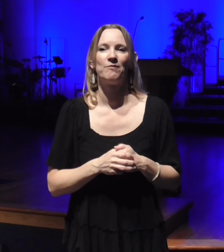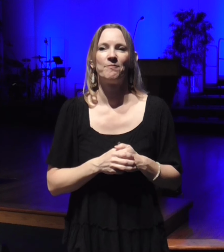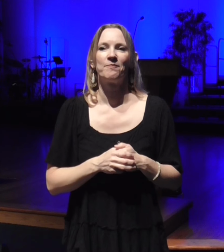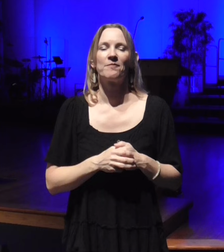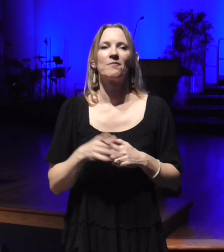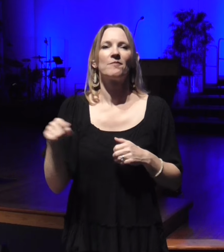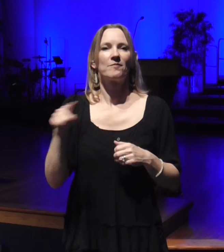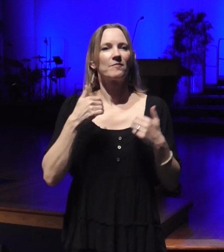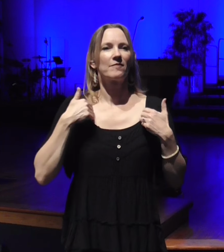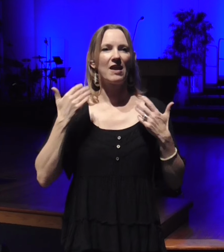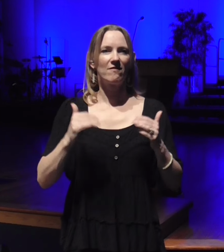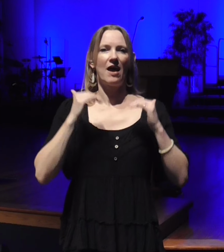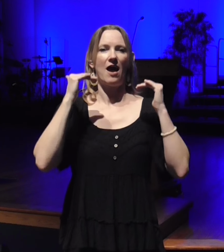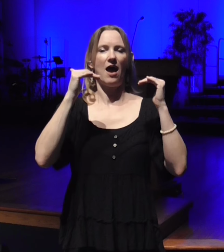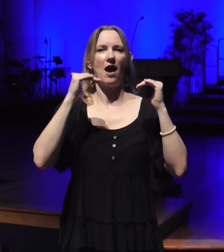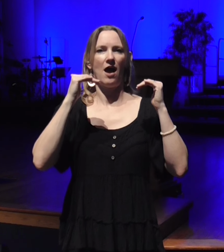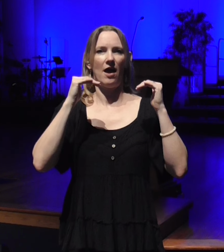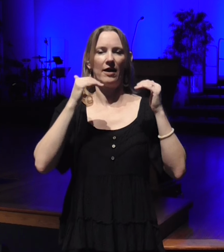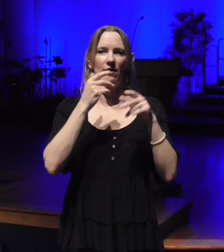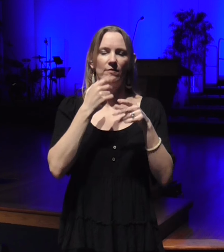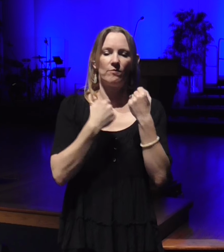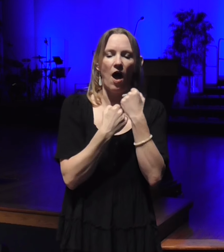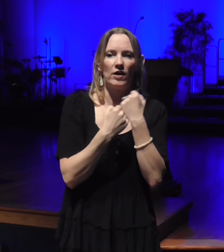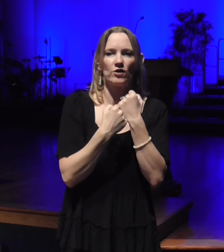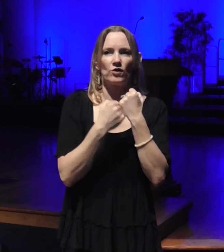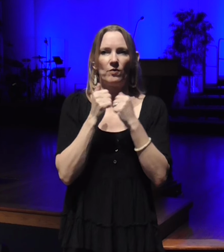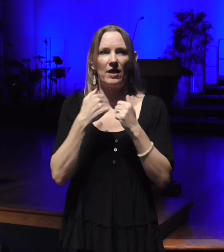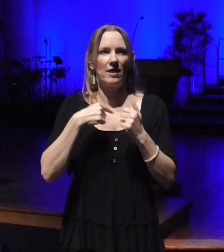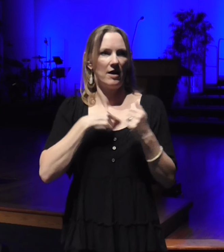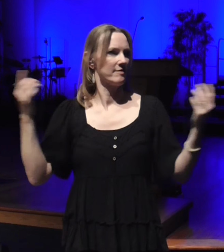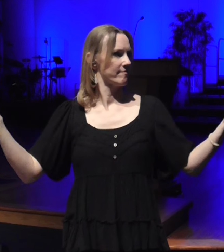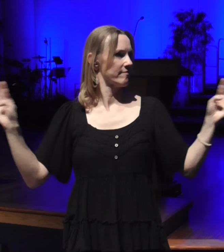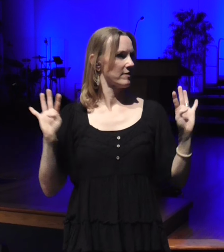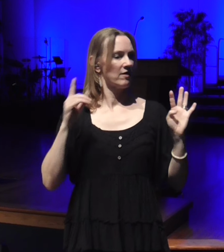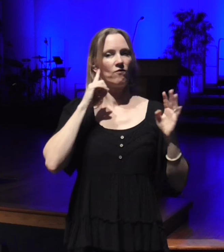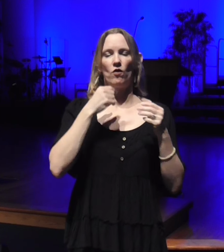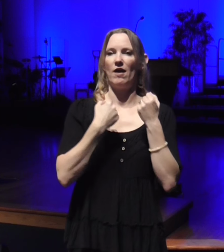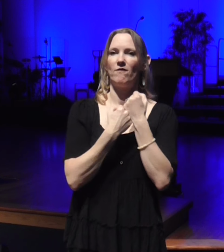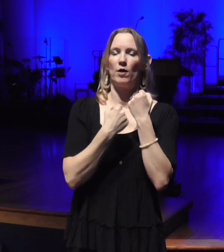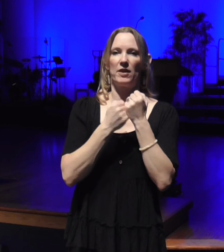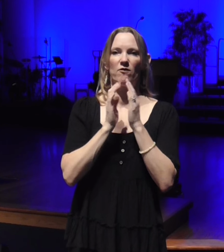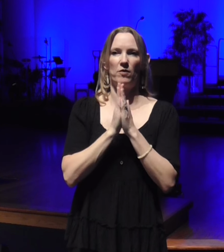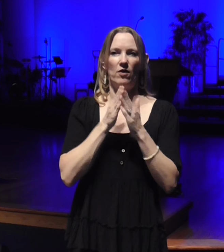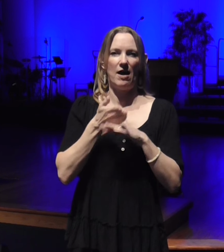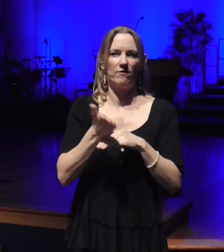Who hold the high watch with us and are available for an affirmative prayer in front of our stage after service.